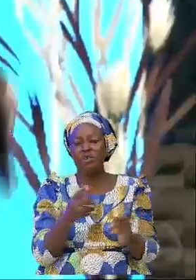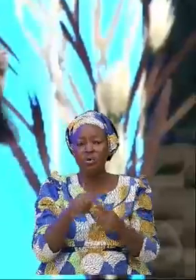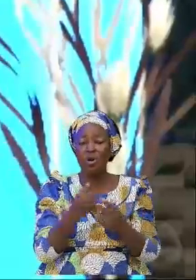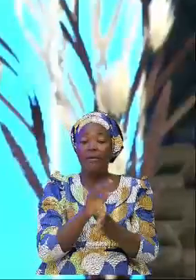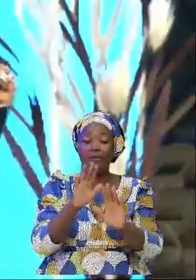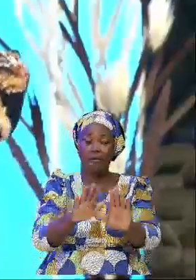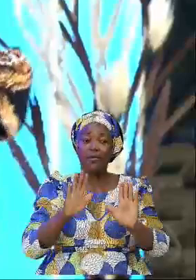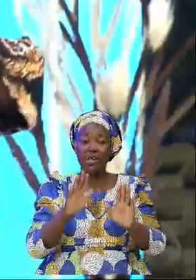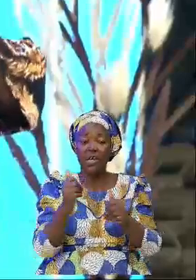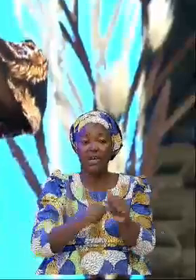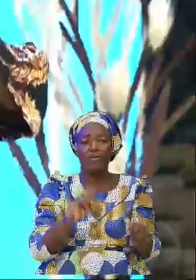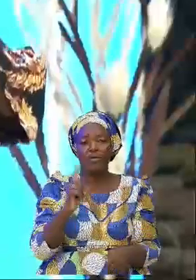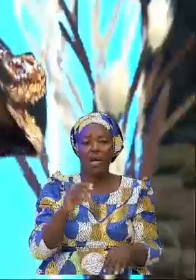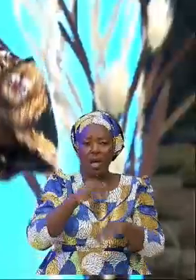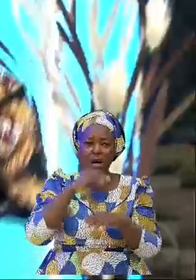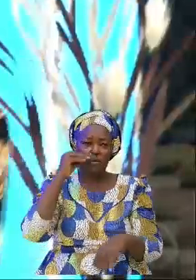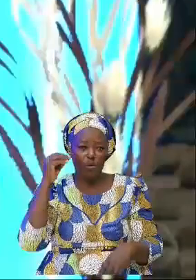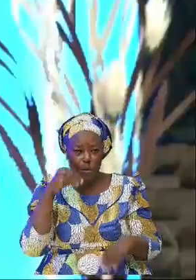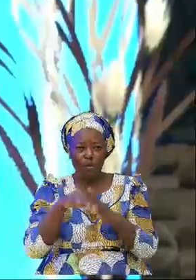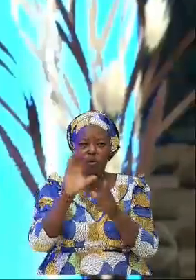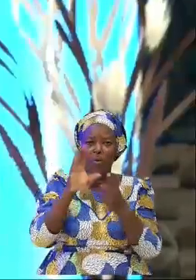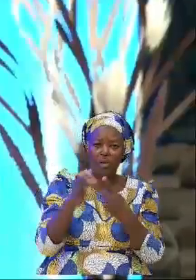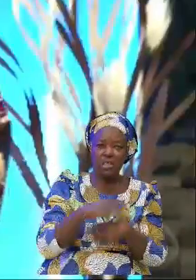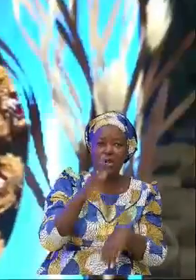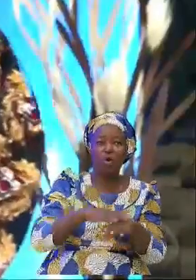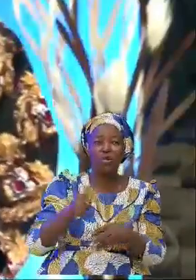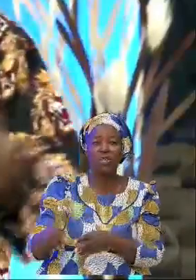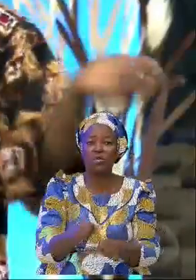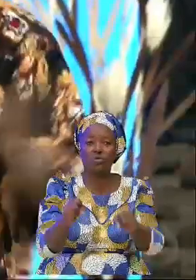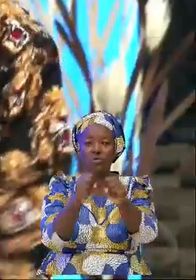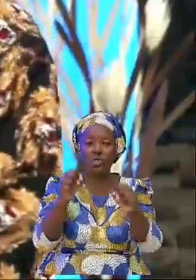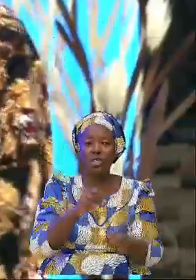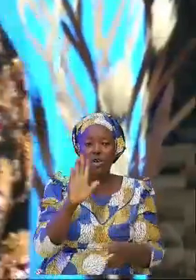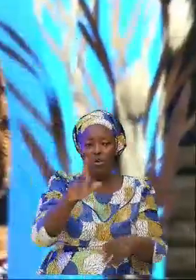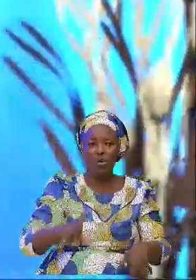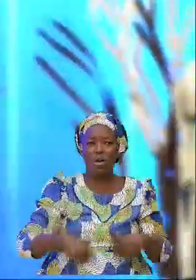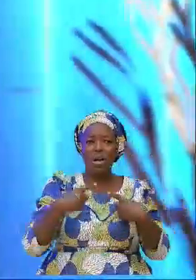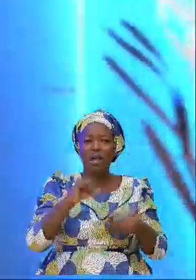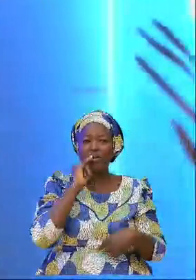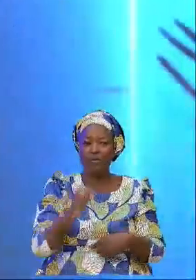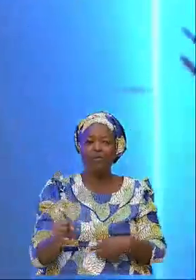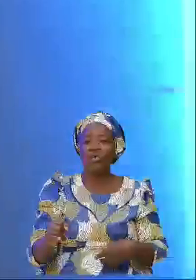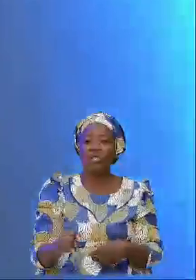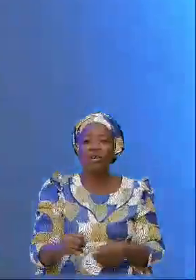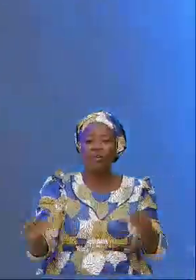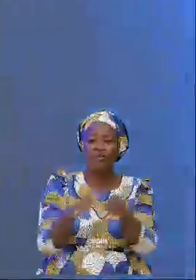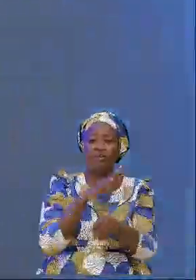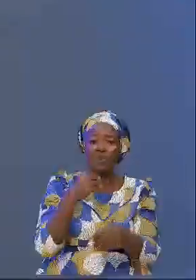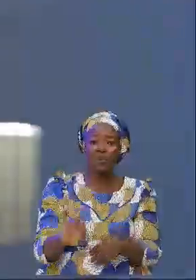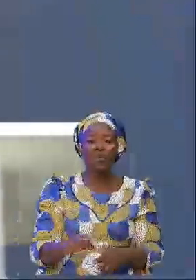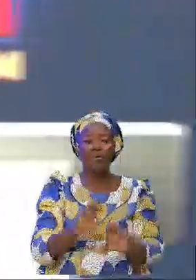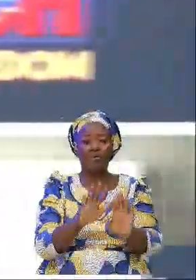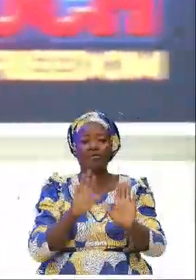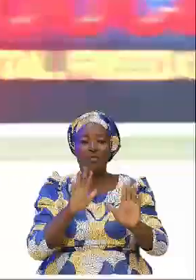comments. You are afraid everywhere, at home, in the community, everywhere on the street.